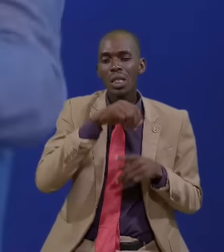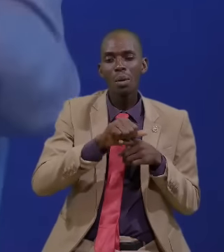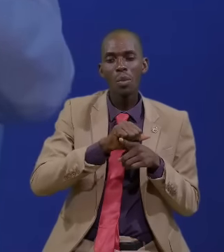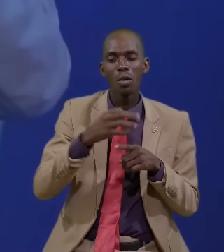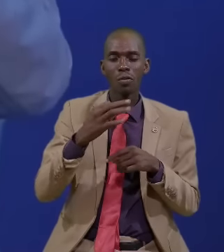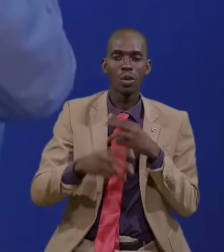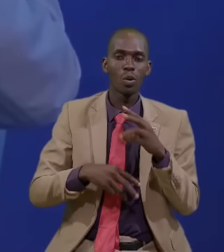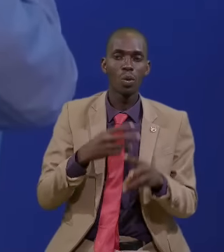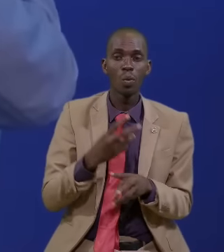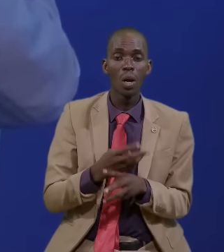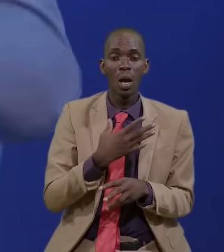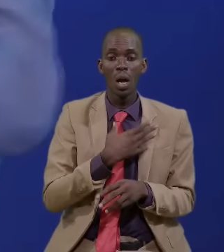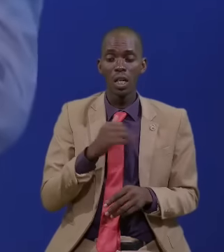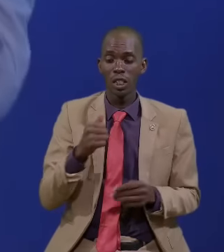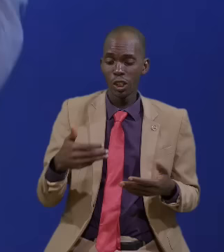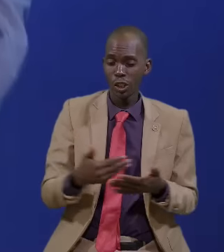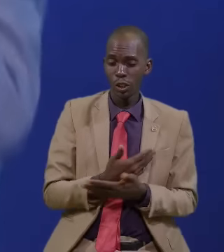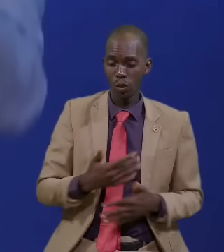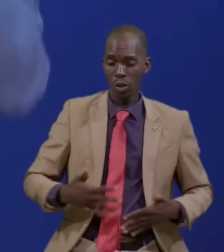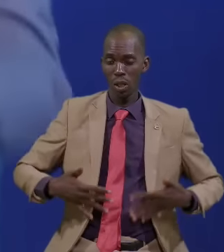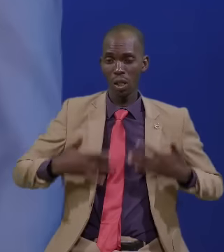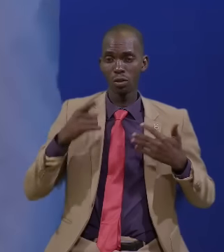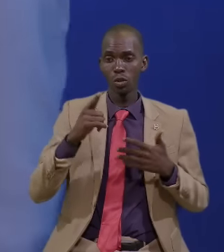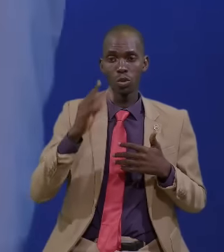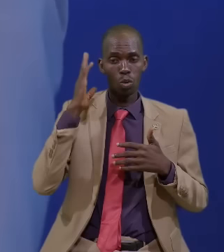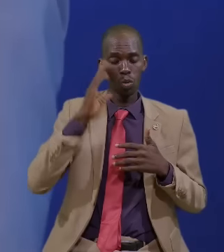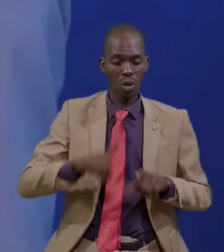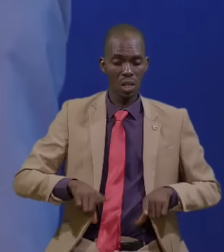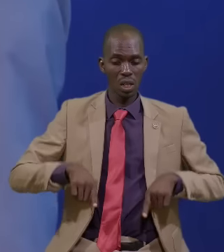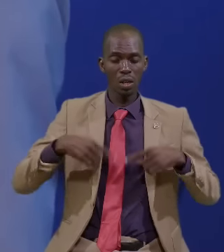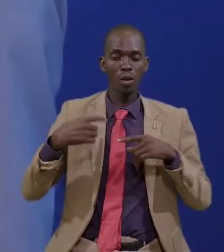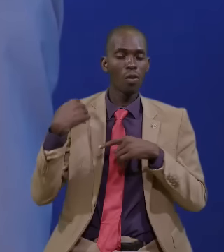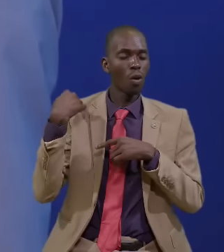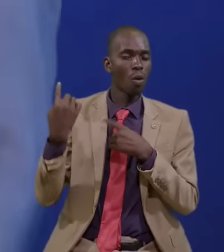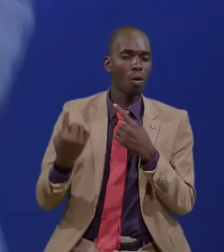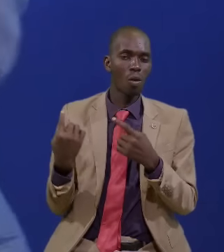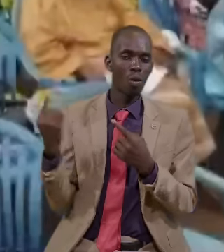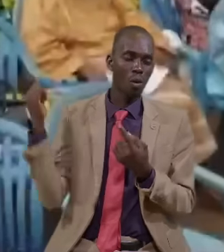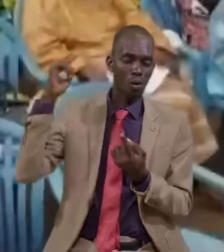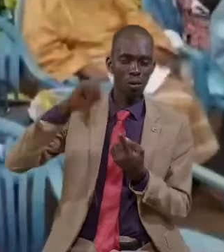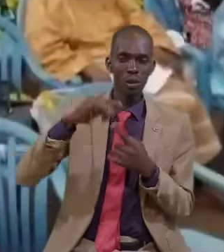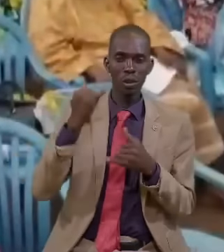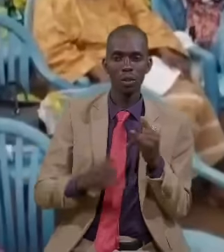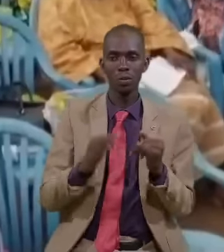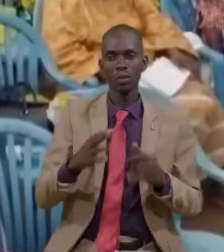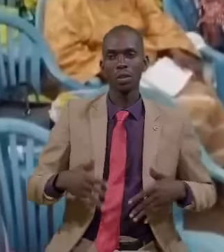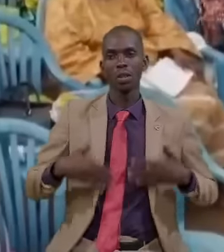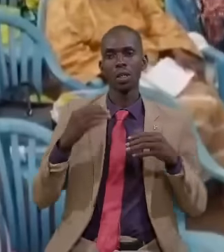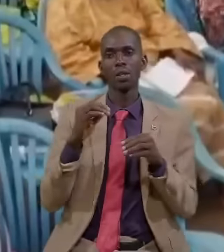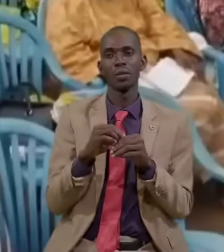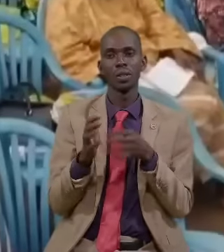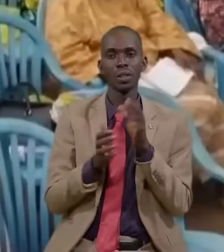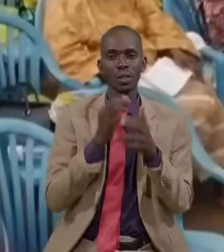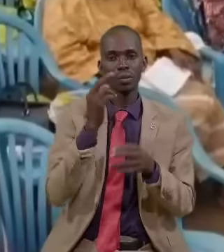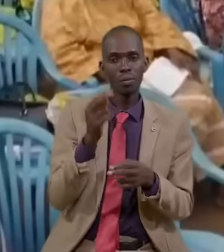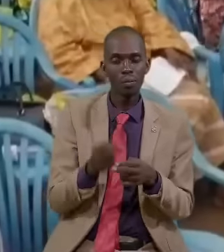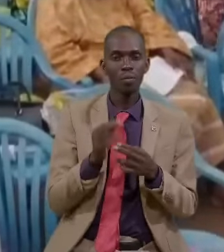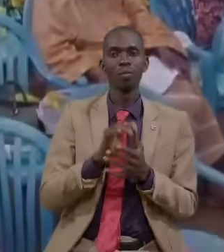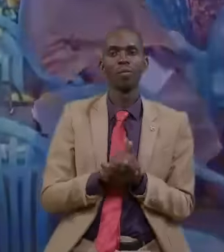new life you will live for the rest of your life in Jesus' name. We know